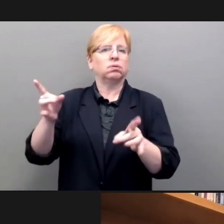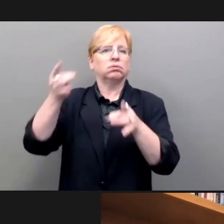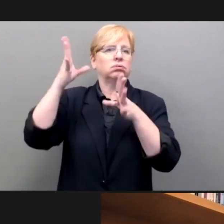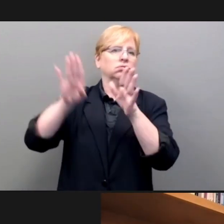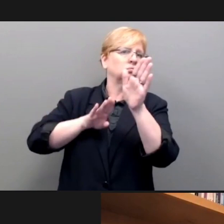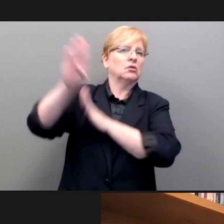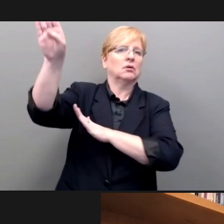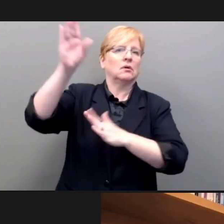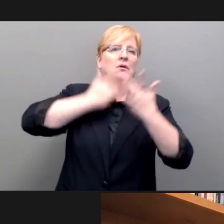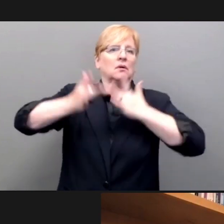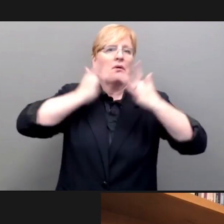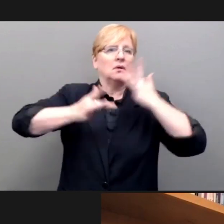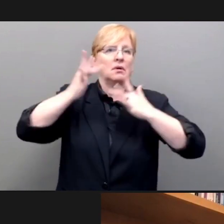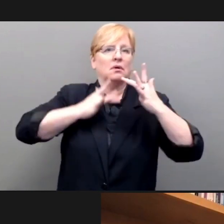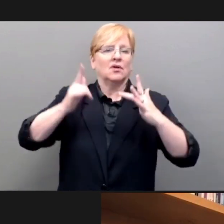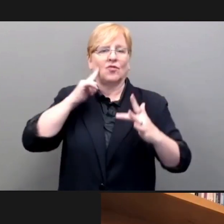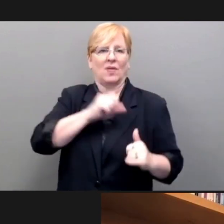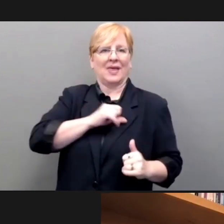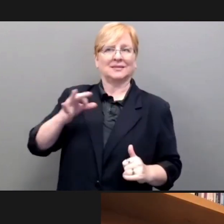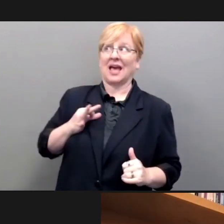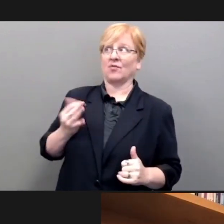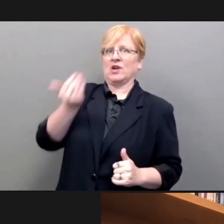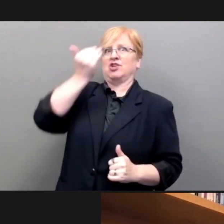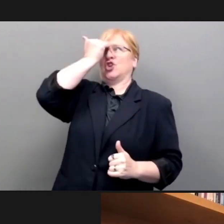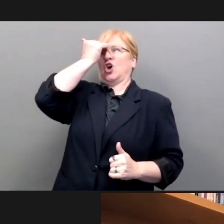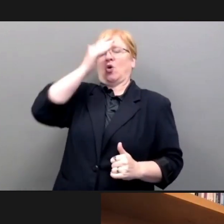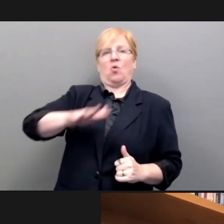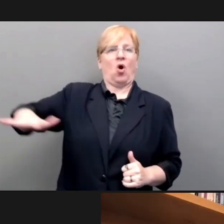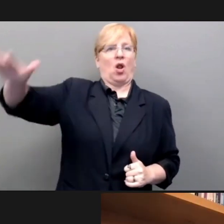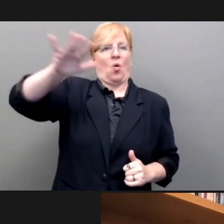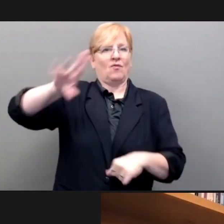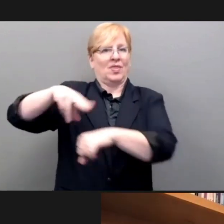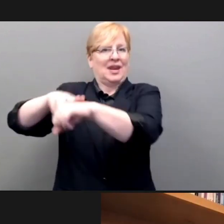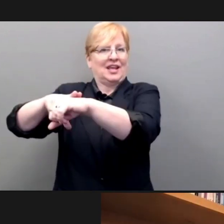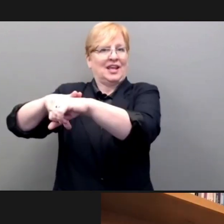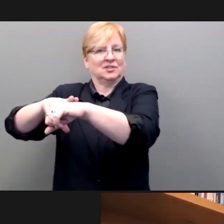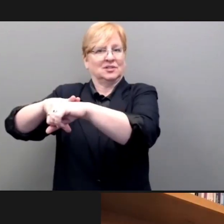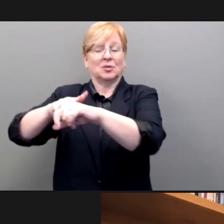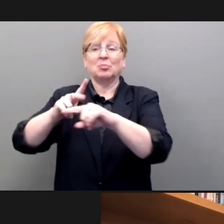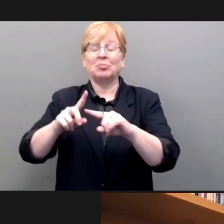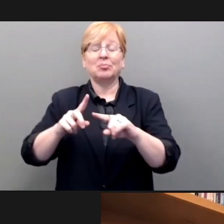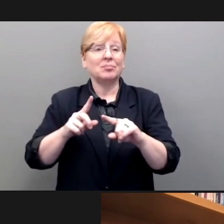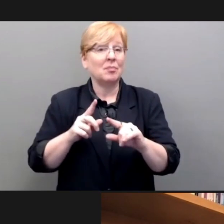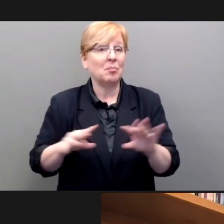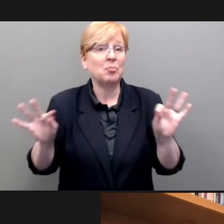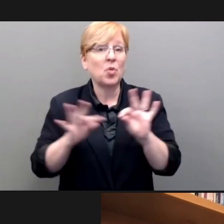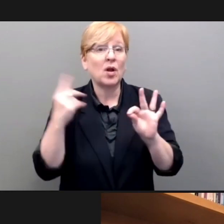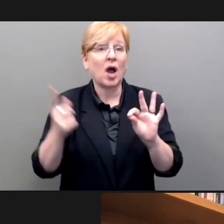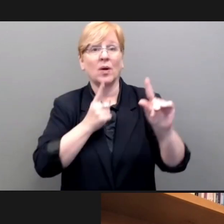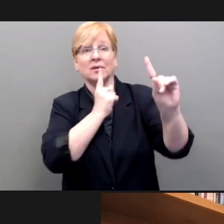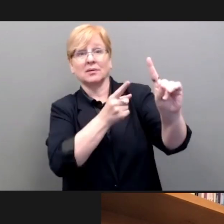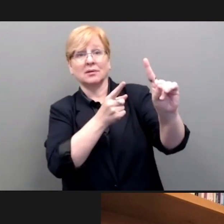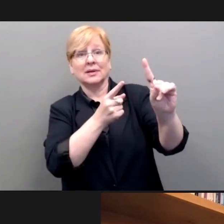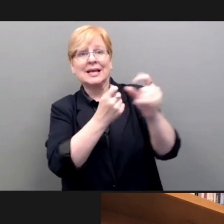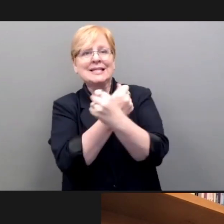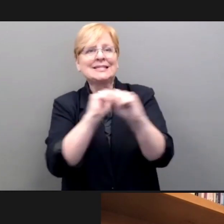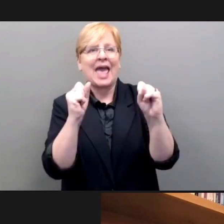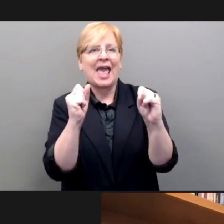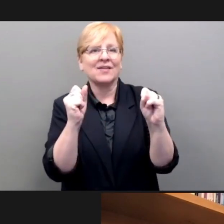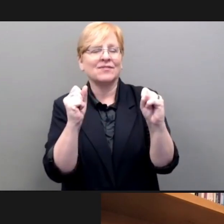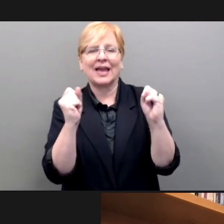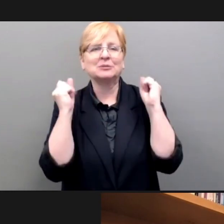are wary and cognizant of that, but also know we've got to save as many lives as possible, and we have to blunt the spread. So we